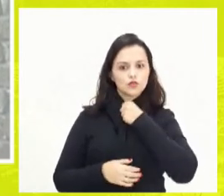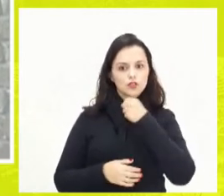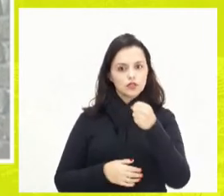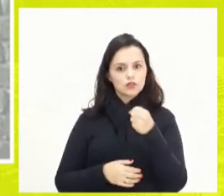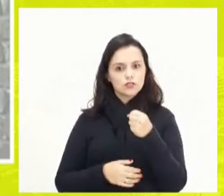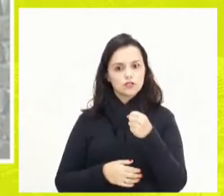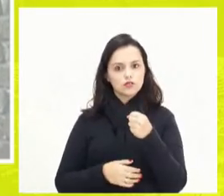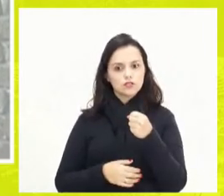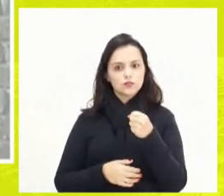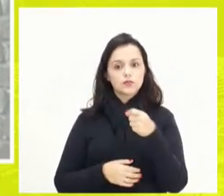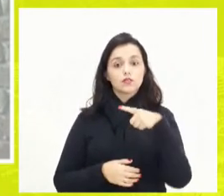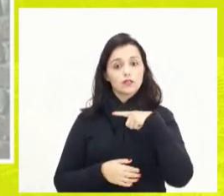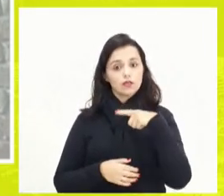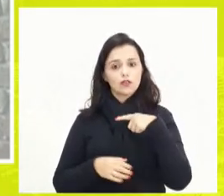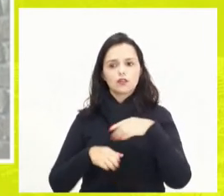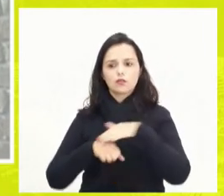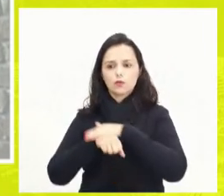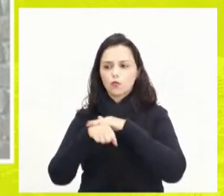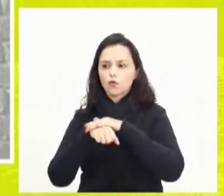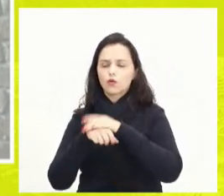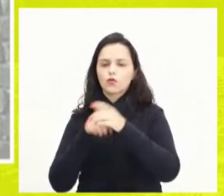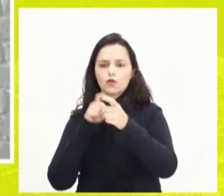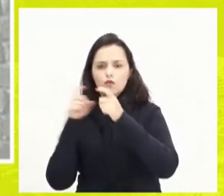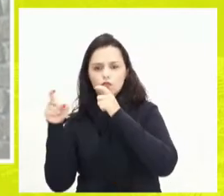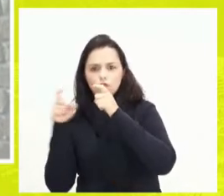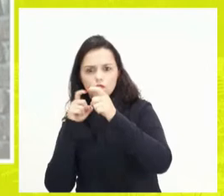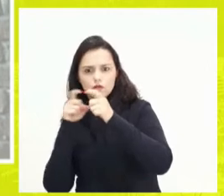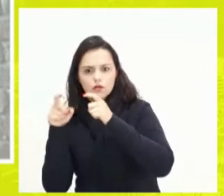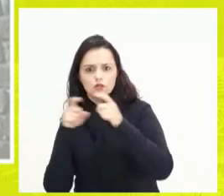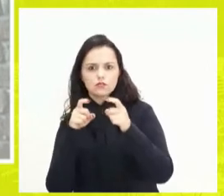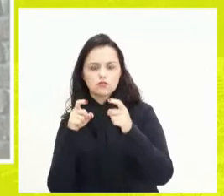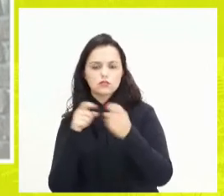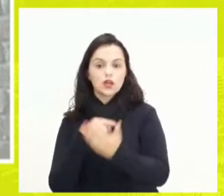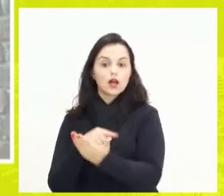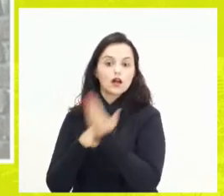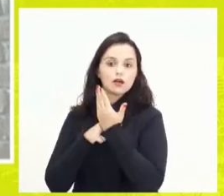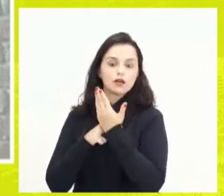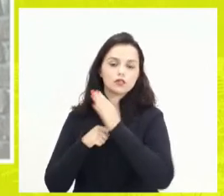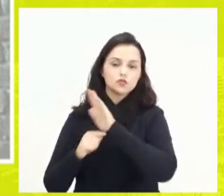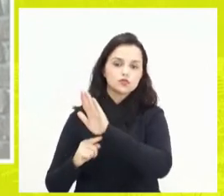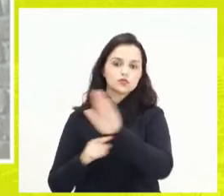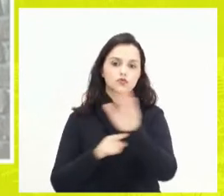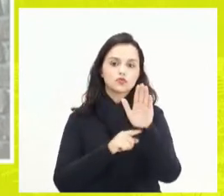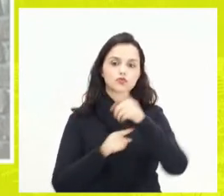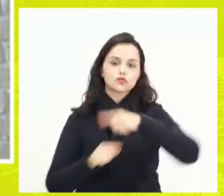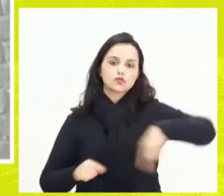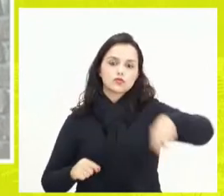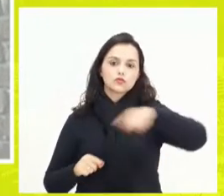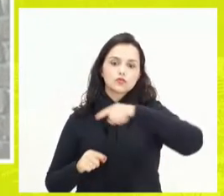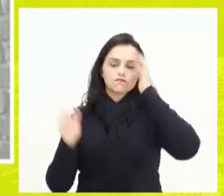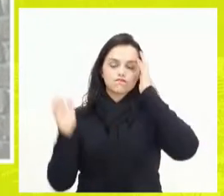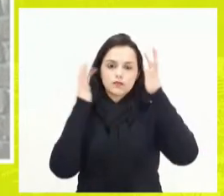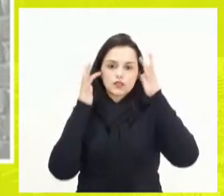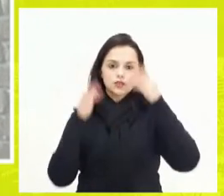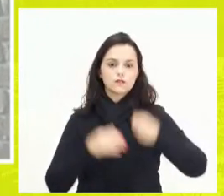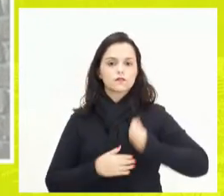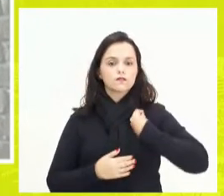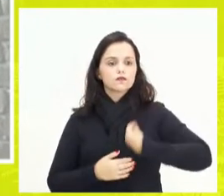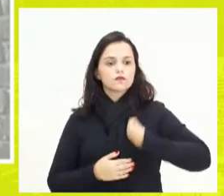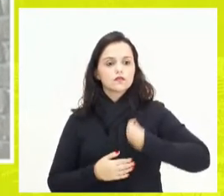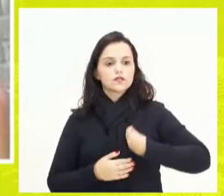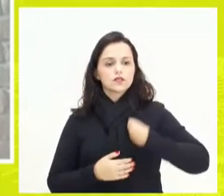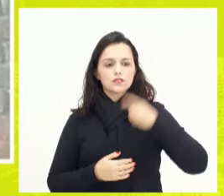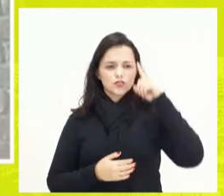a journalism that's ideal we have to have conversations like this one in order to really